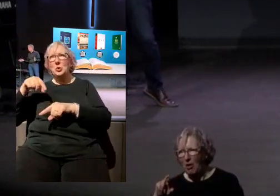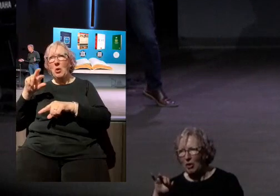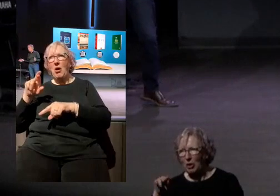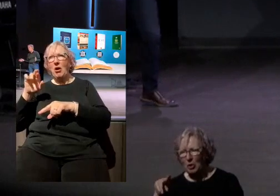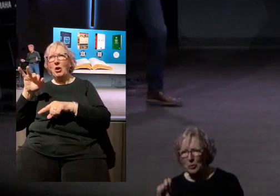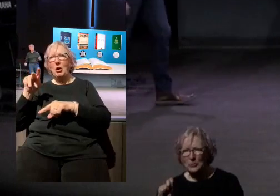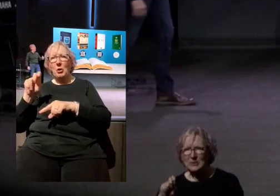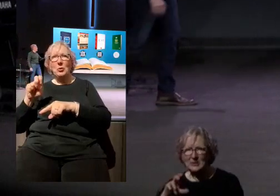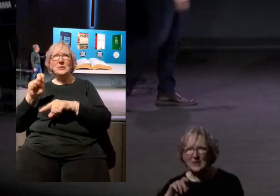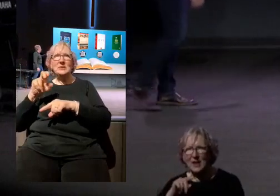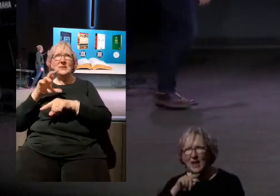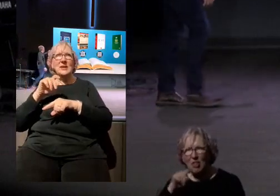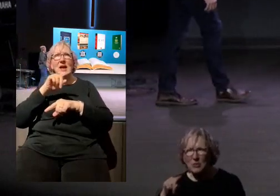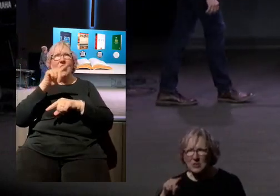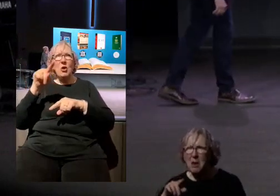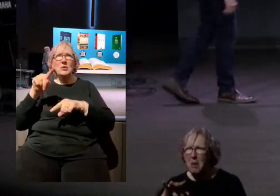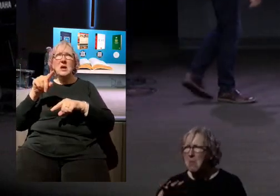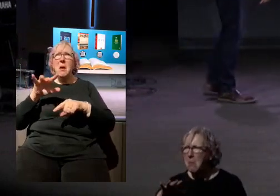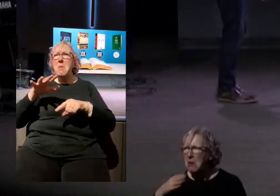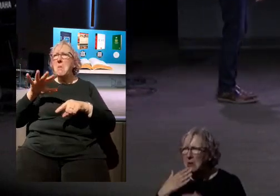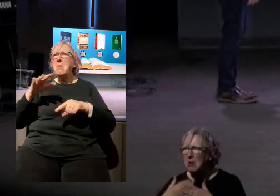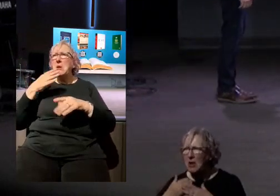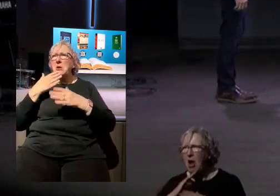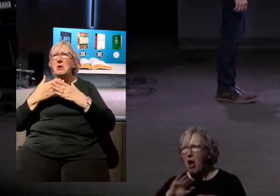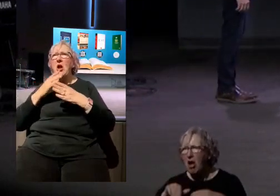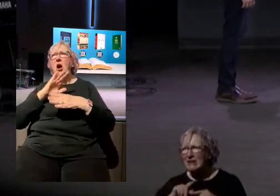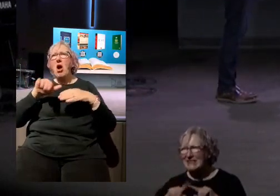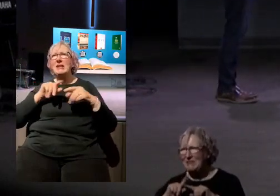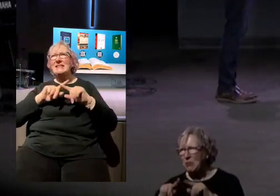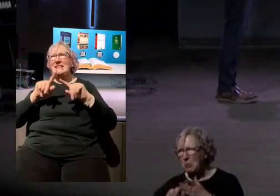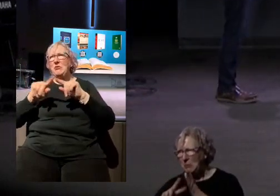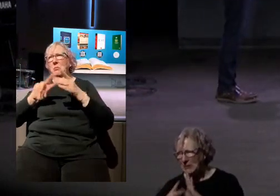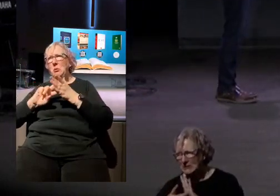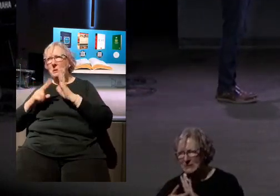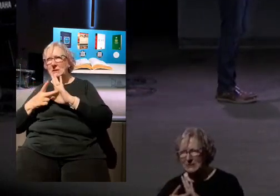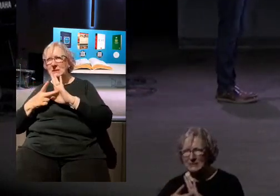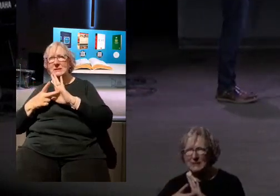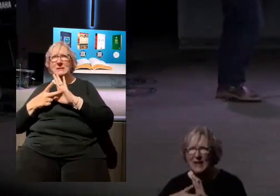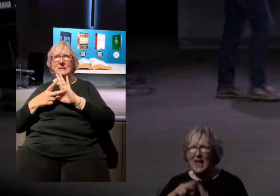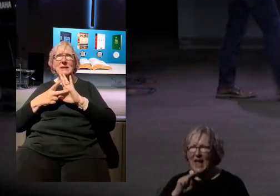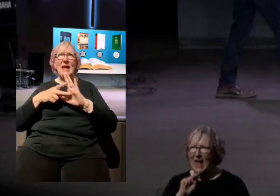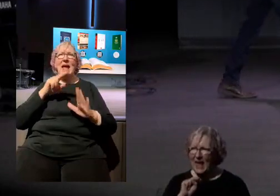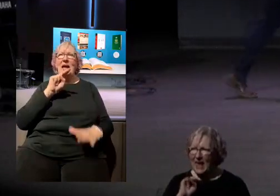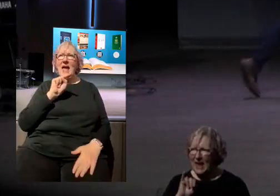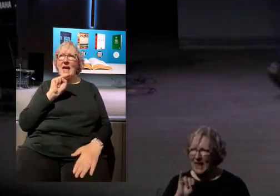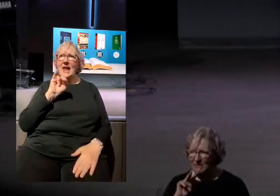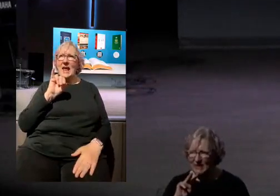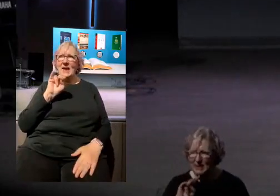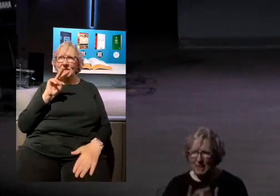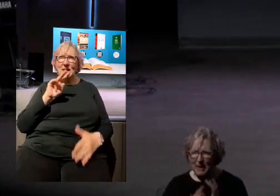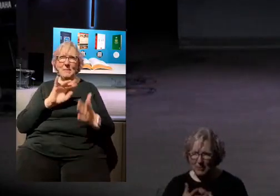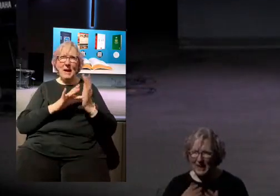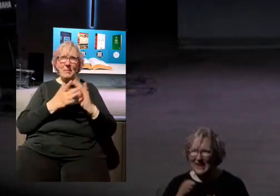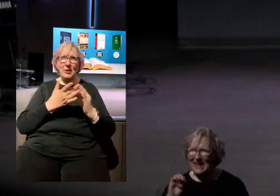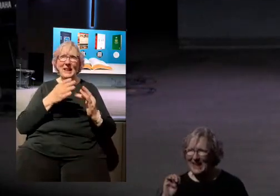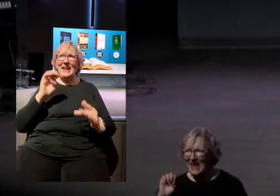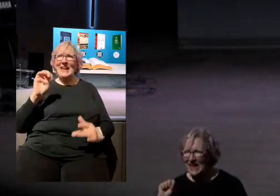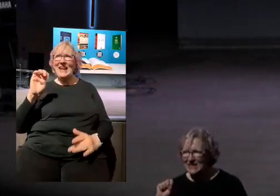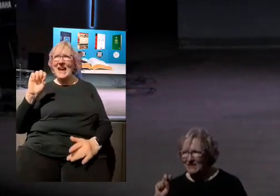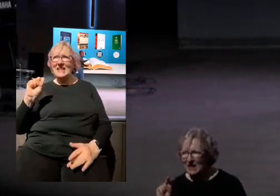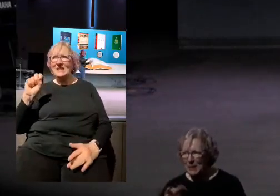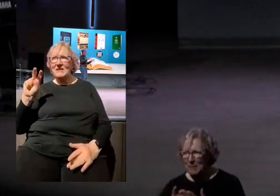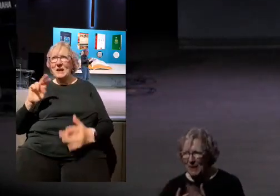purpose. The NIV provides a lot of insights to go from everything from the NIV and the ESV, two different